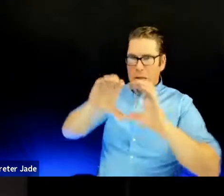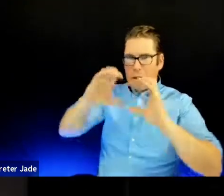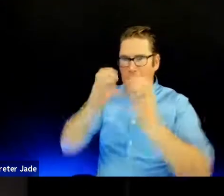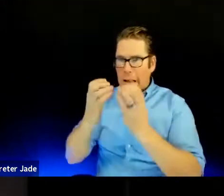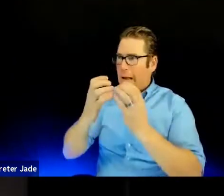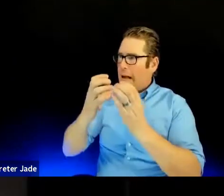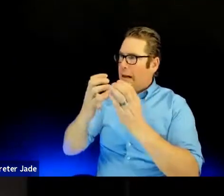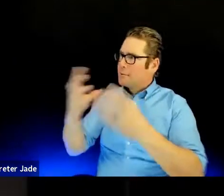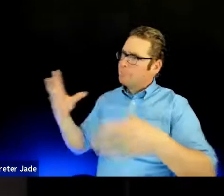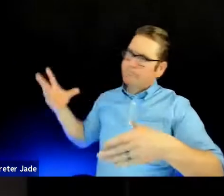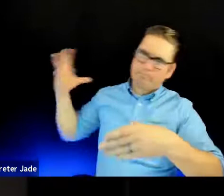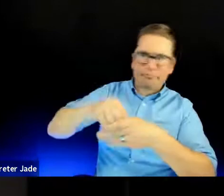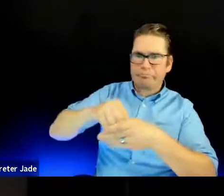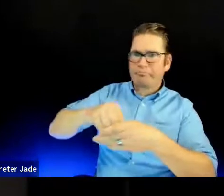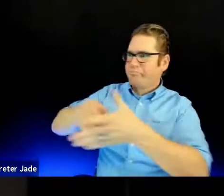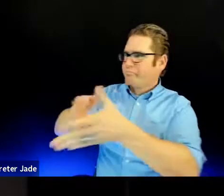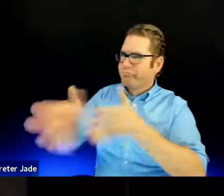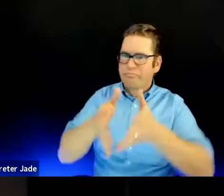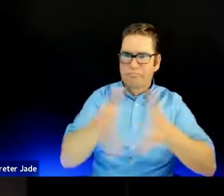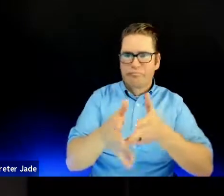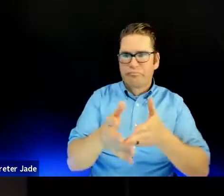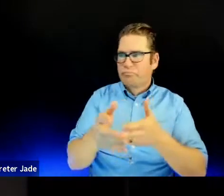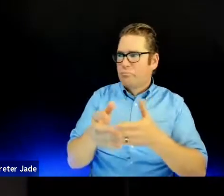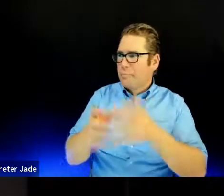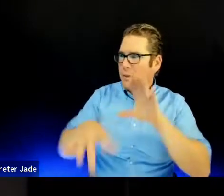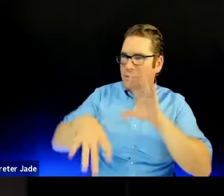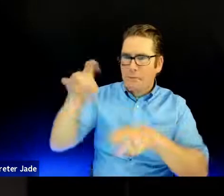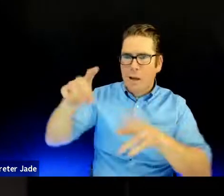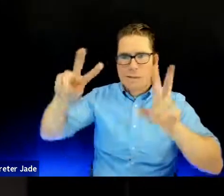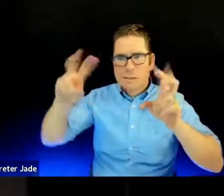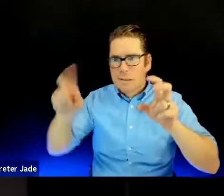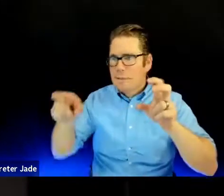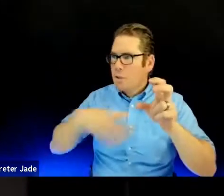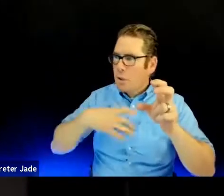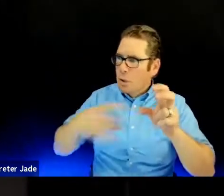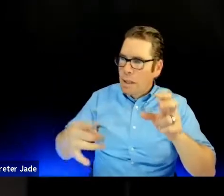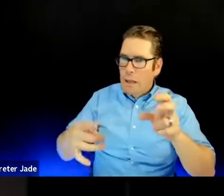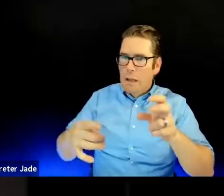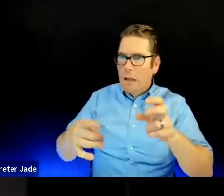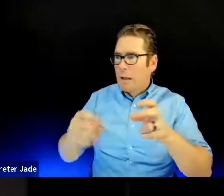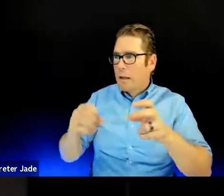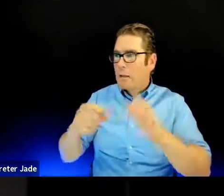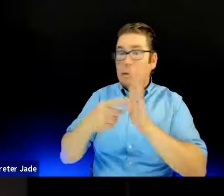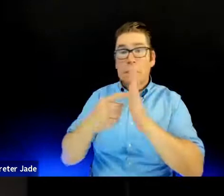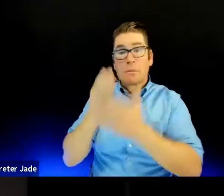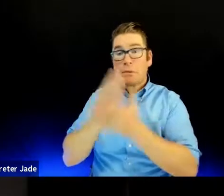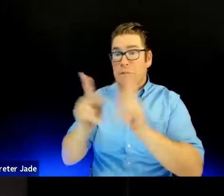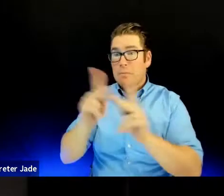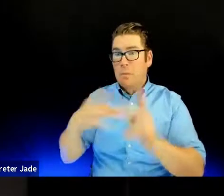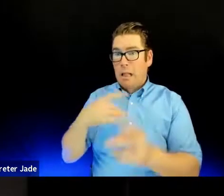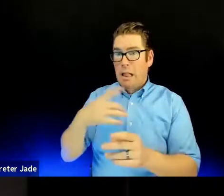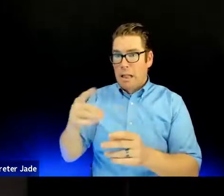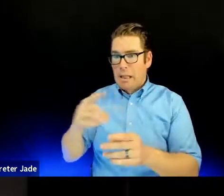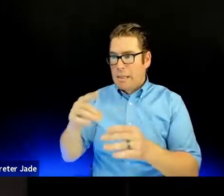Find something you like and you pursue. It could be, you know, a lot of people are into the forensics part aspect of it, and